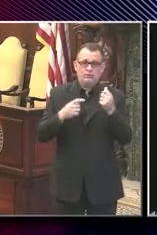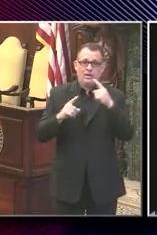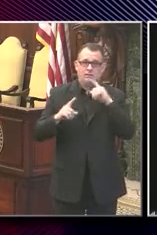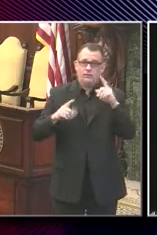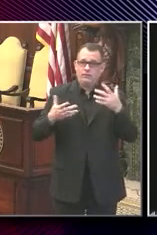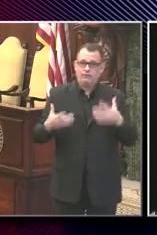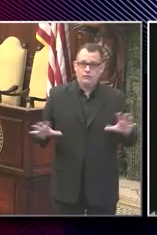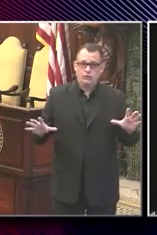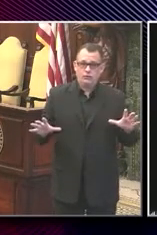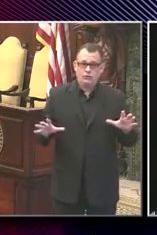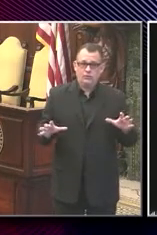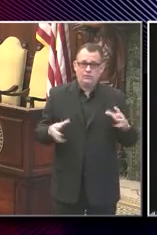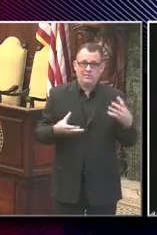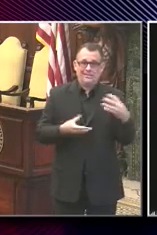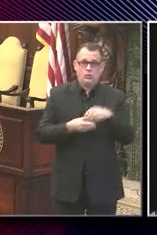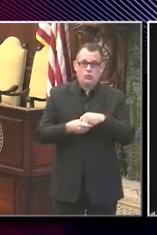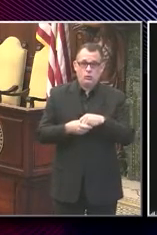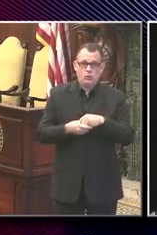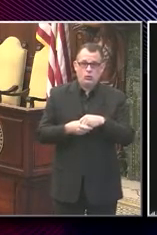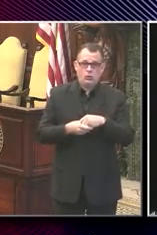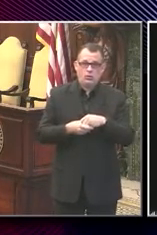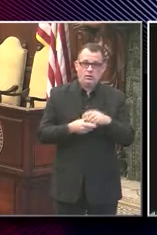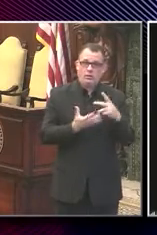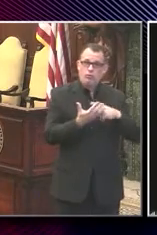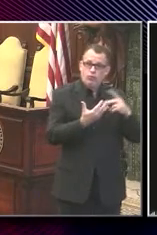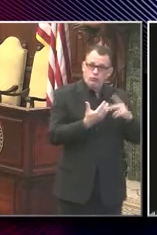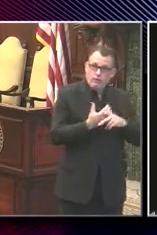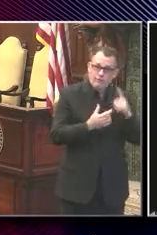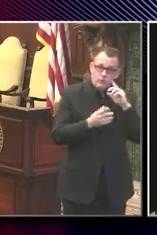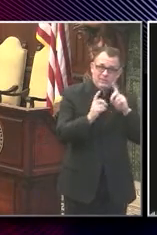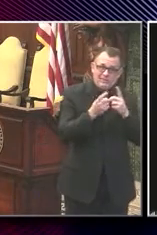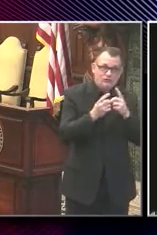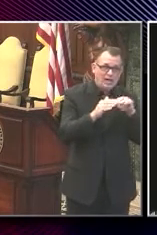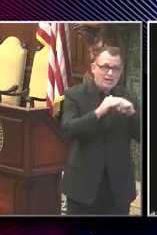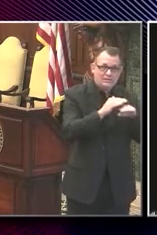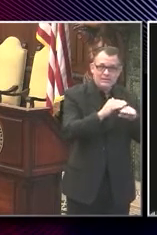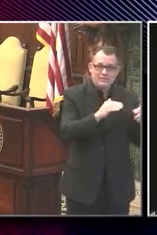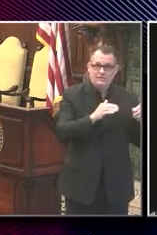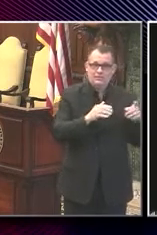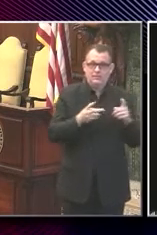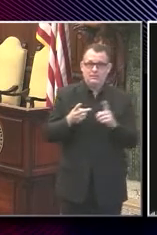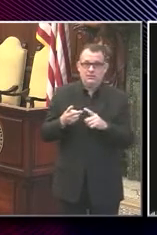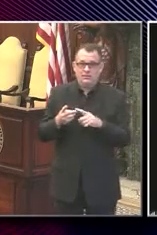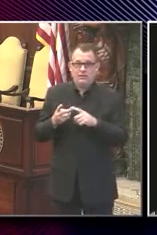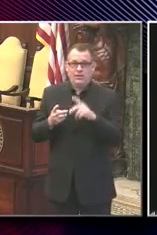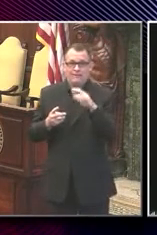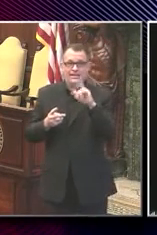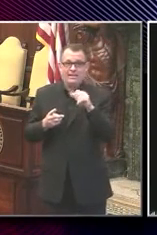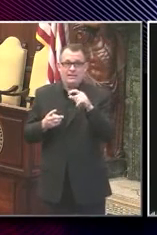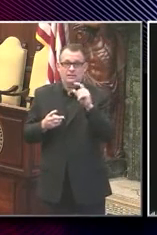the Digital Access Initiative, please forward to press@phila.gov. Thank you.